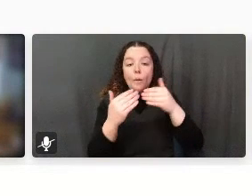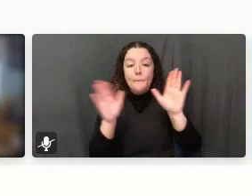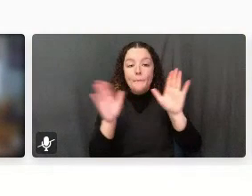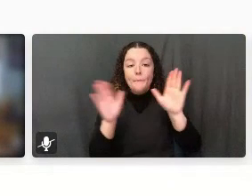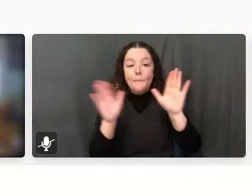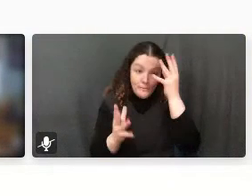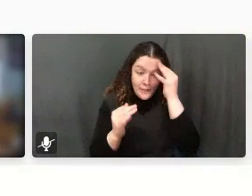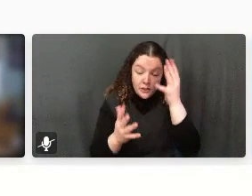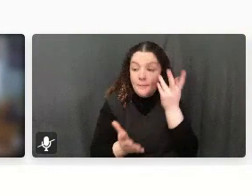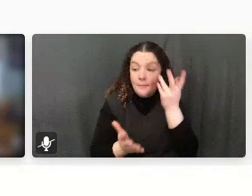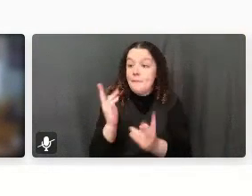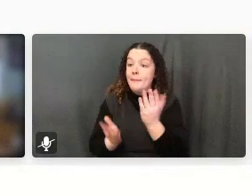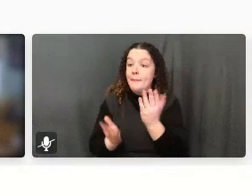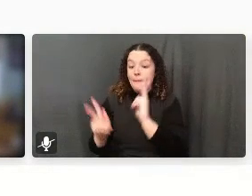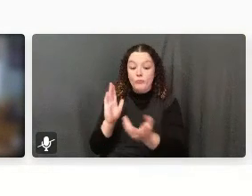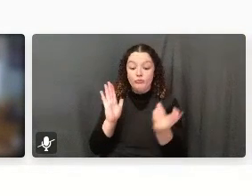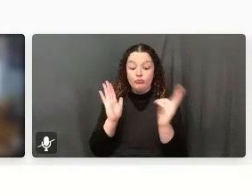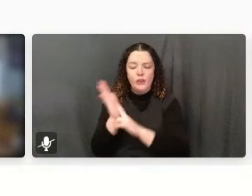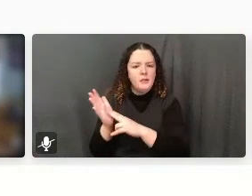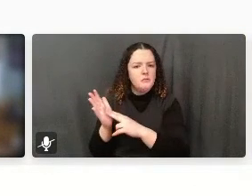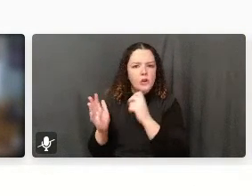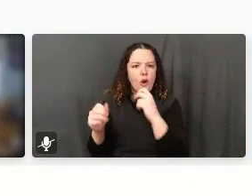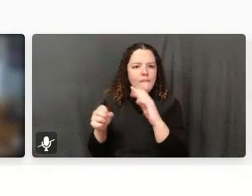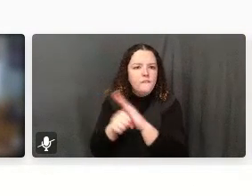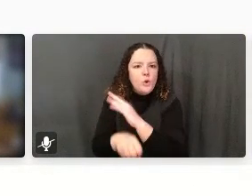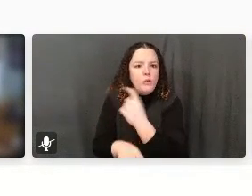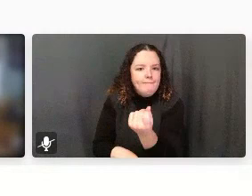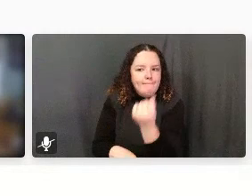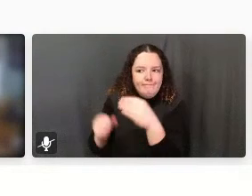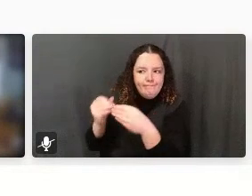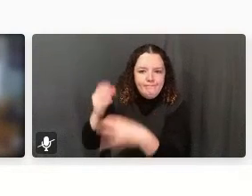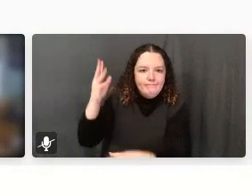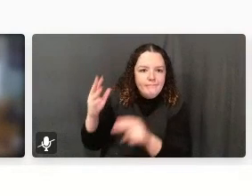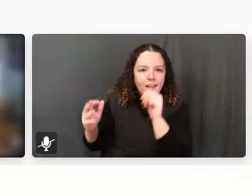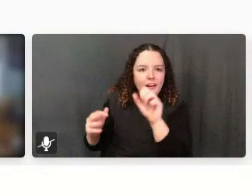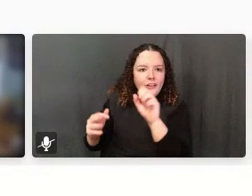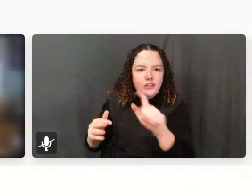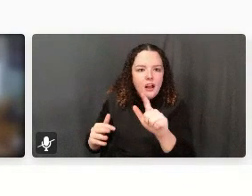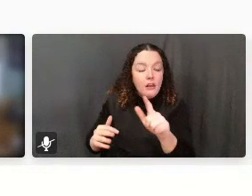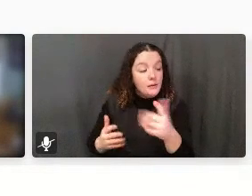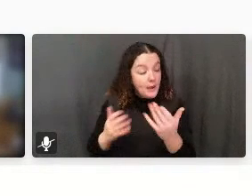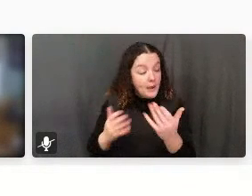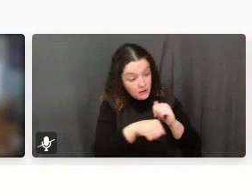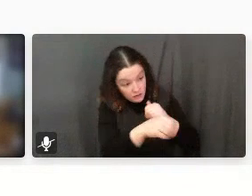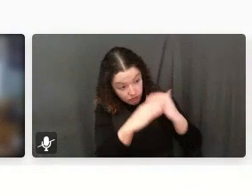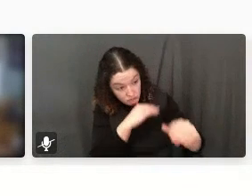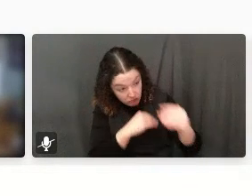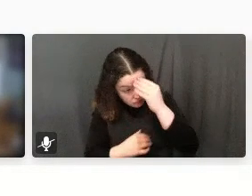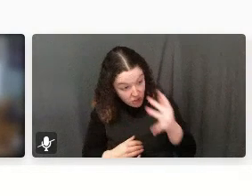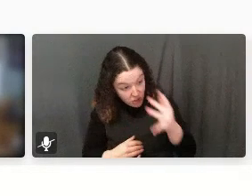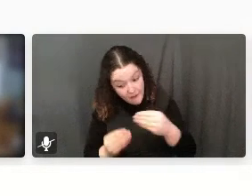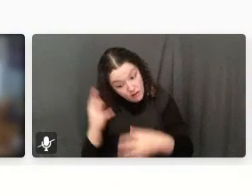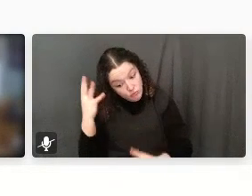scope of what it did. So we offer them an email that says, "Hey, Nutshell has all these features." The next email might come out and